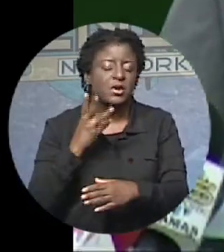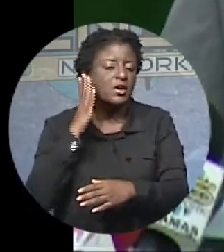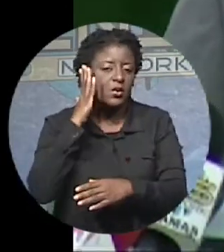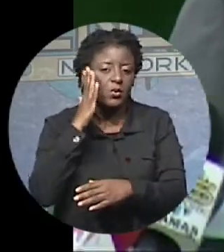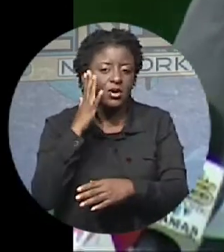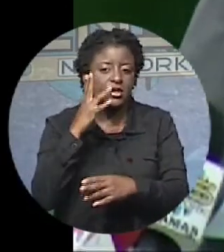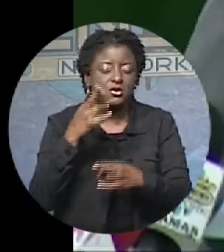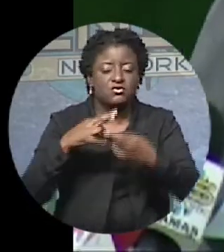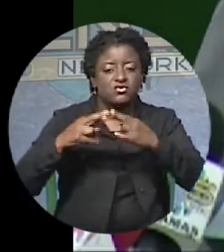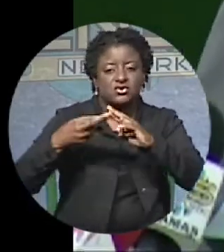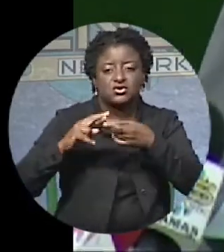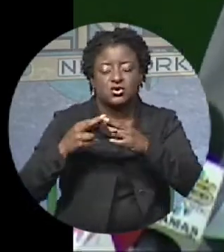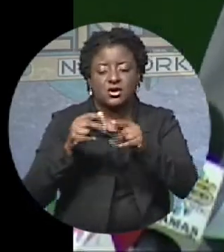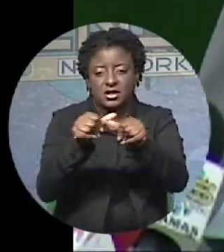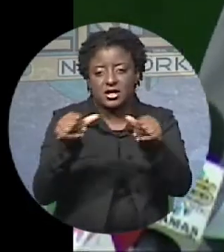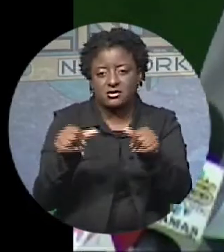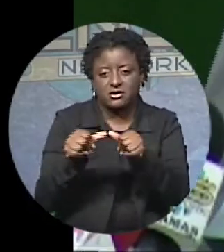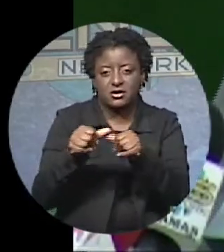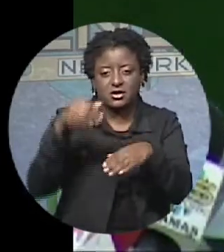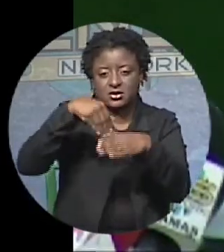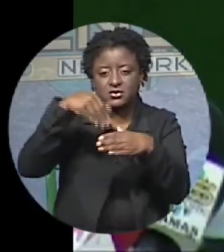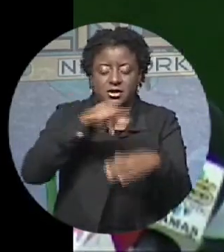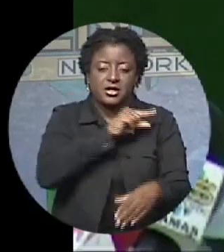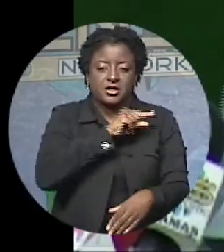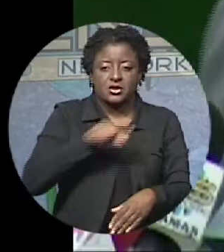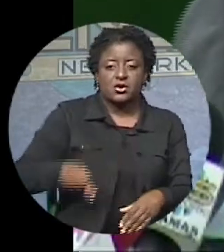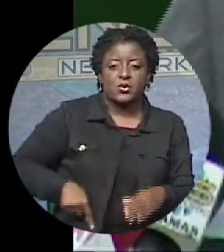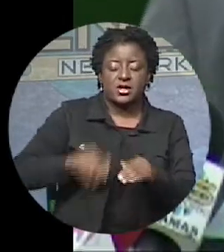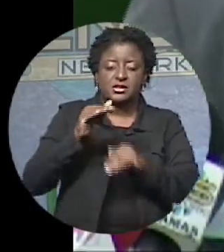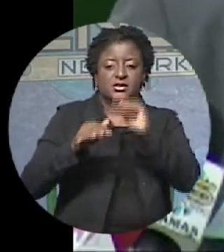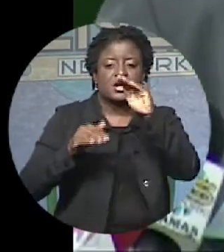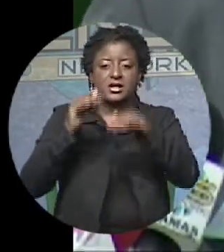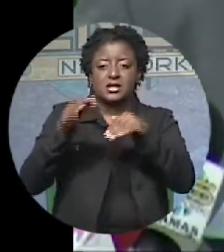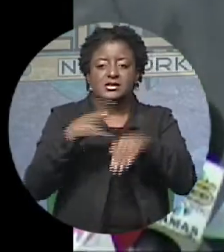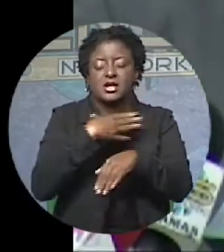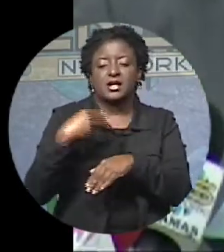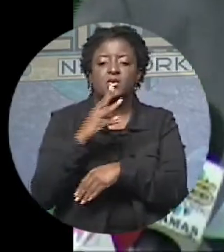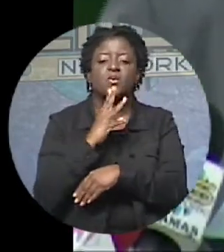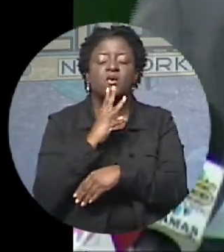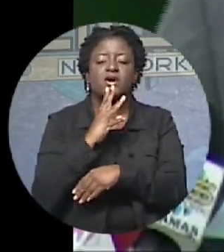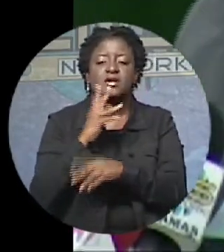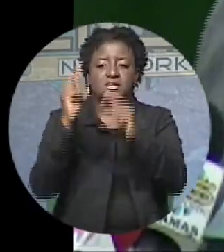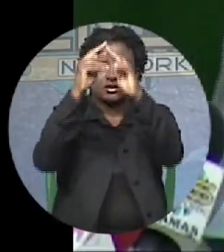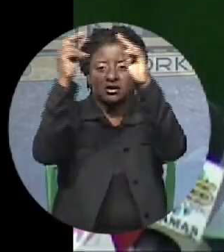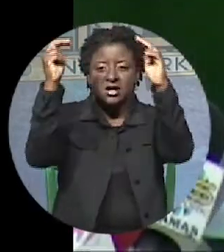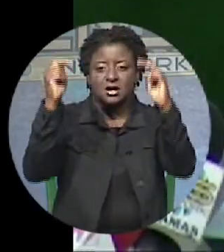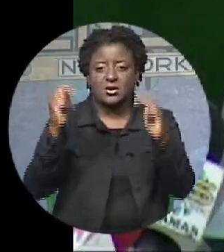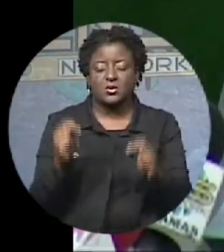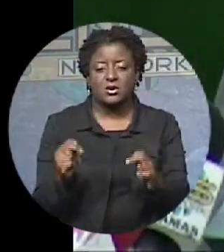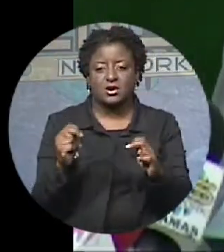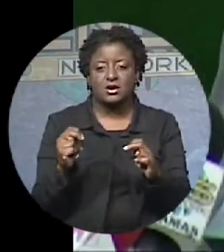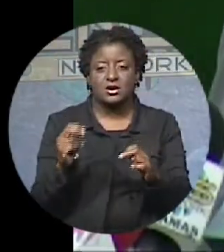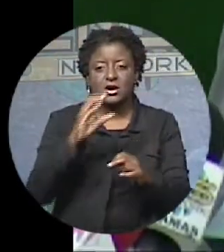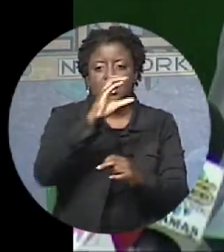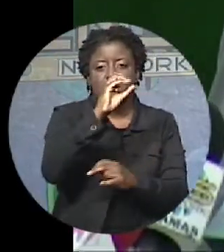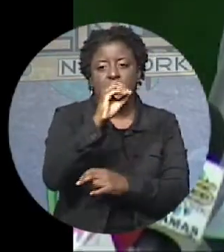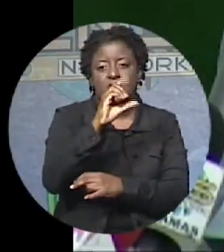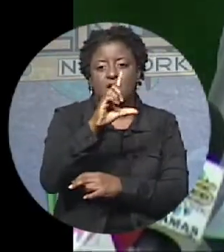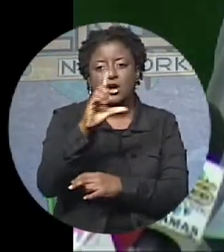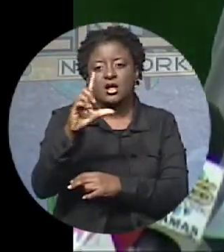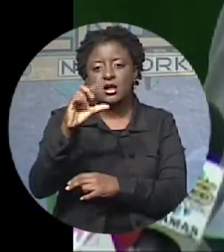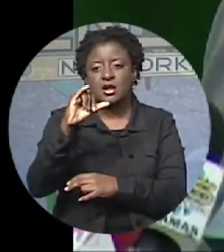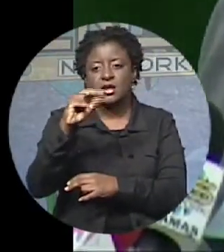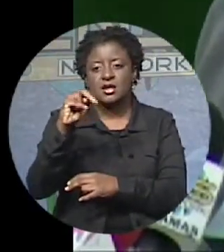Queen's Staircase and the Water Tower, which has been closed for over 10 years. Collins House, though in need of significant